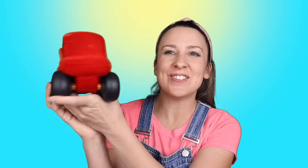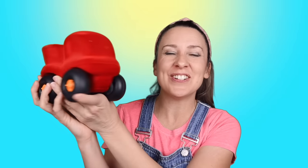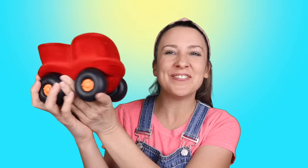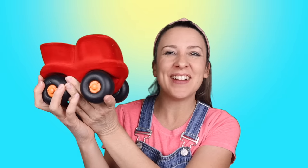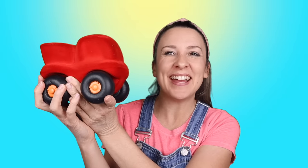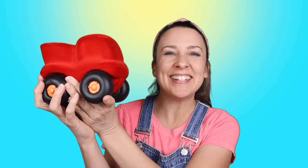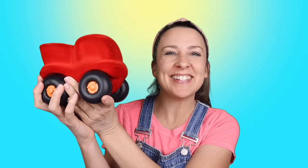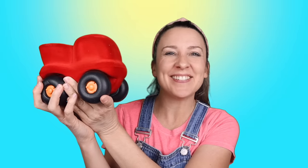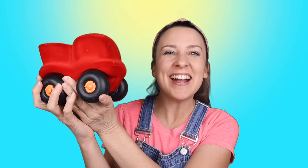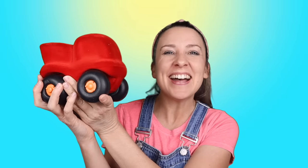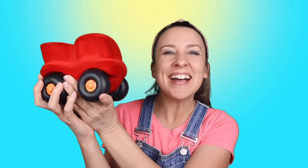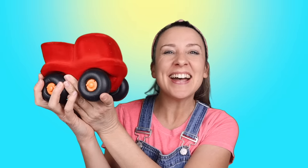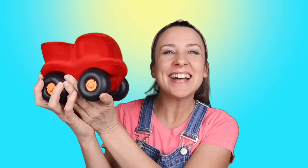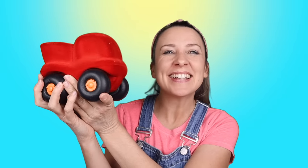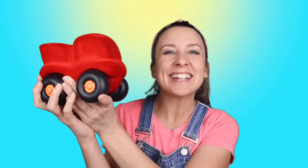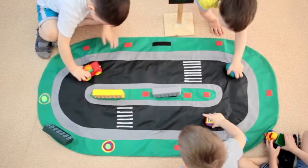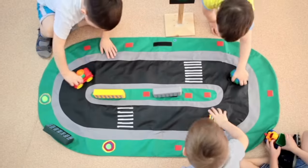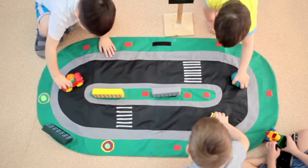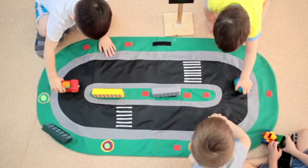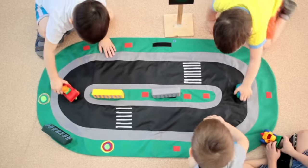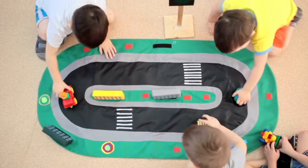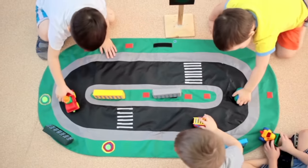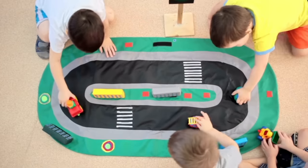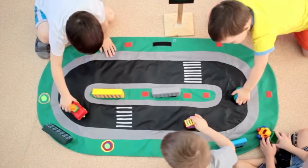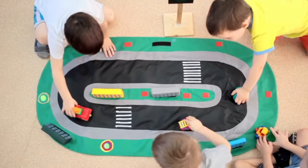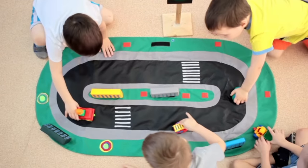That's a cool red truck.